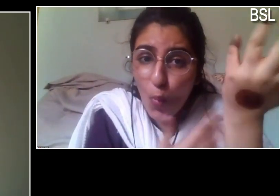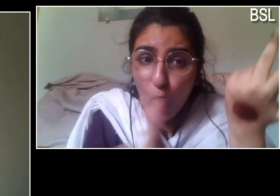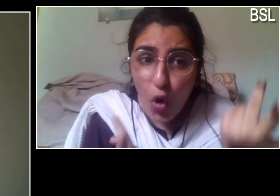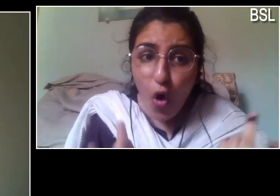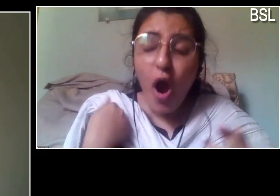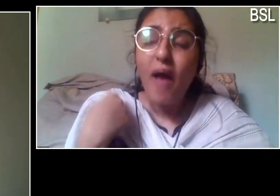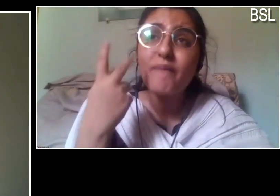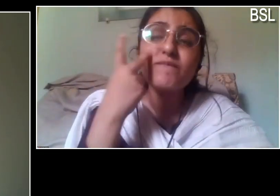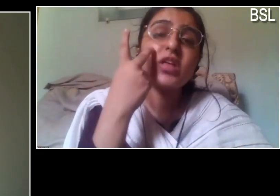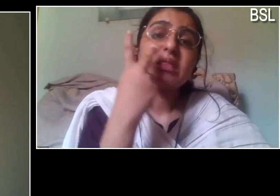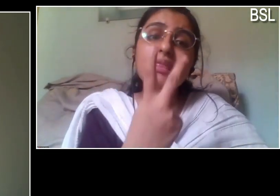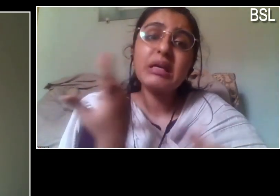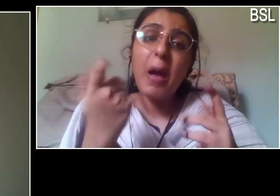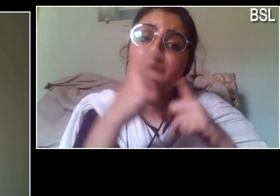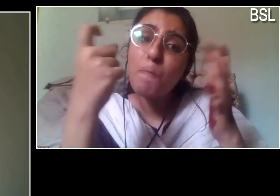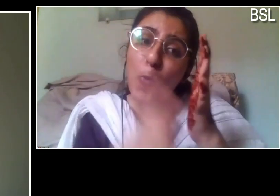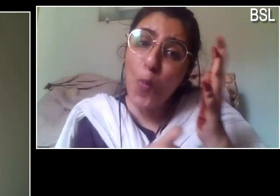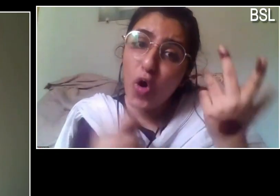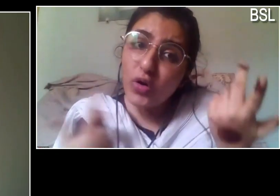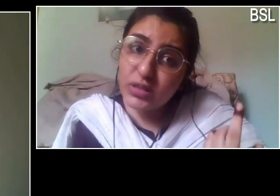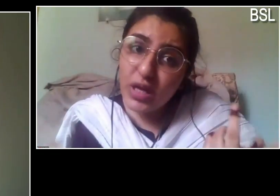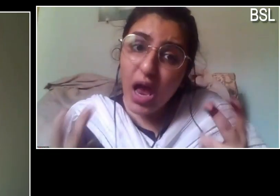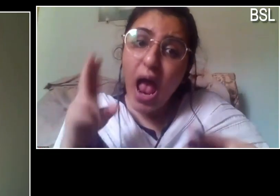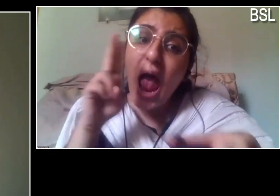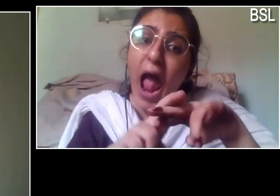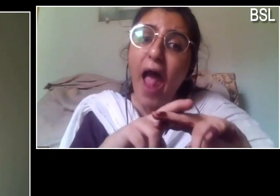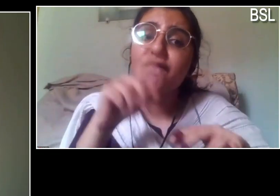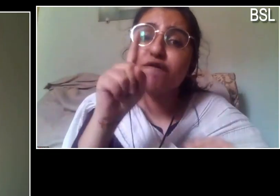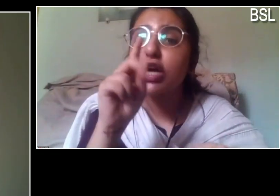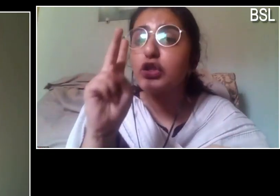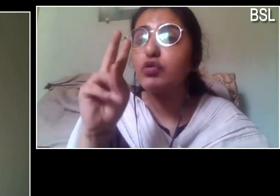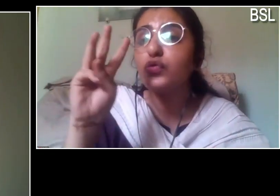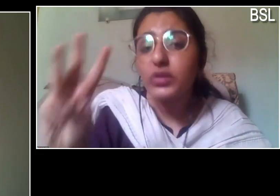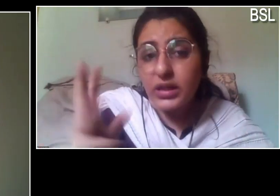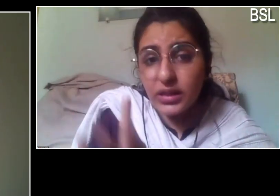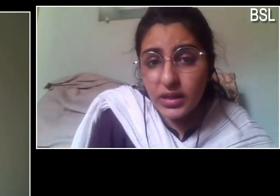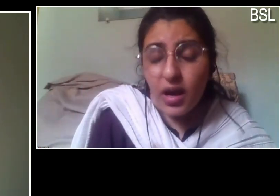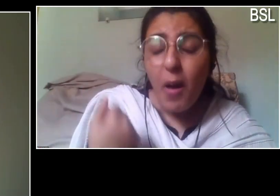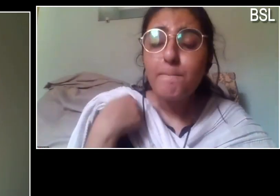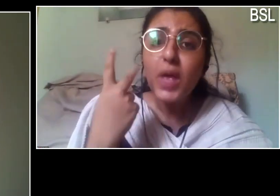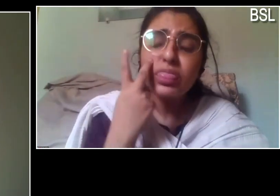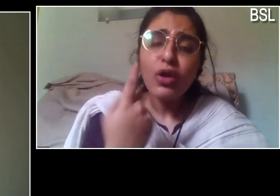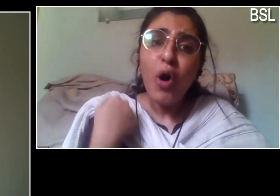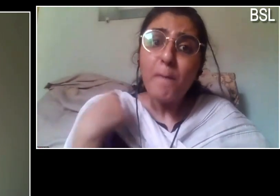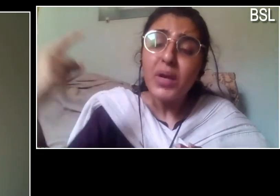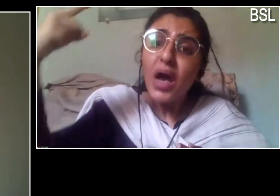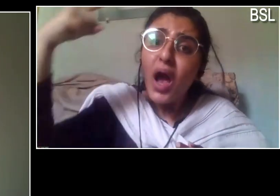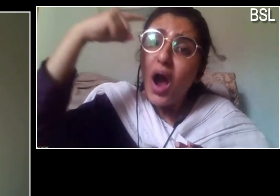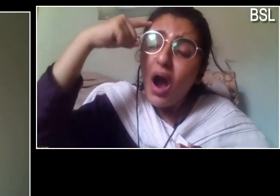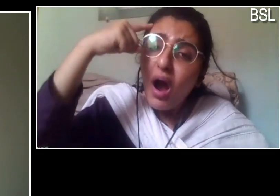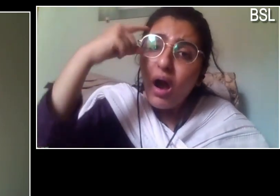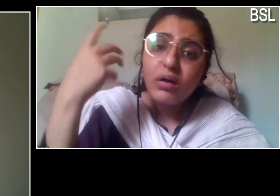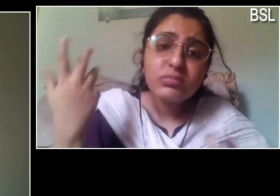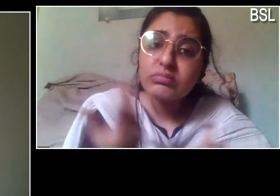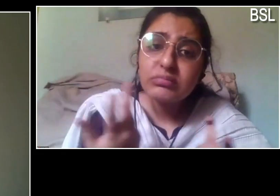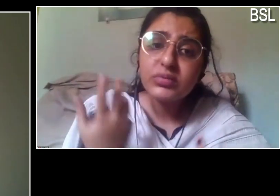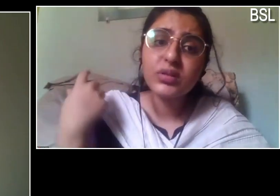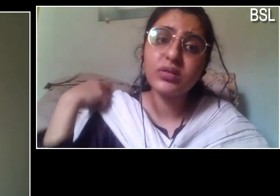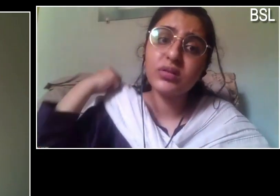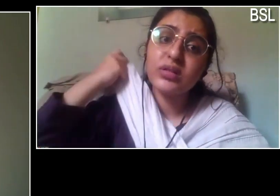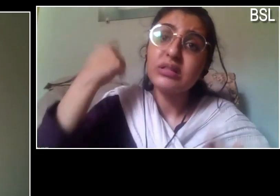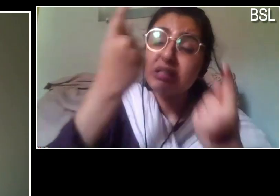the project that we call F123, we realized that there's still a lot of